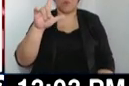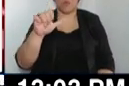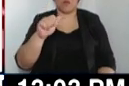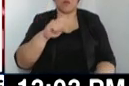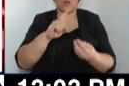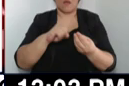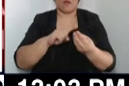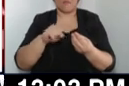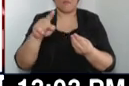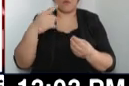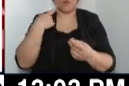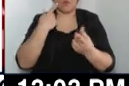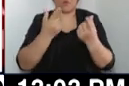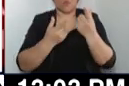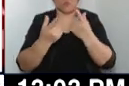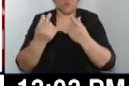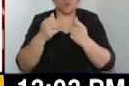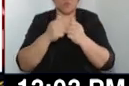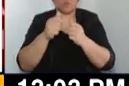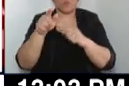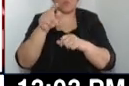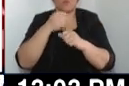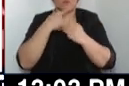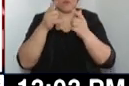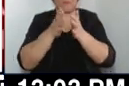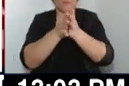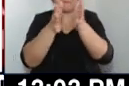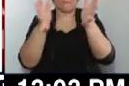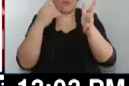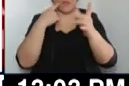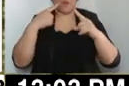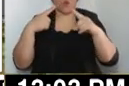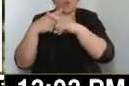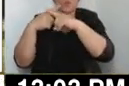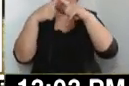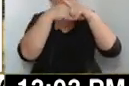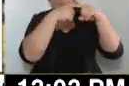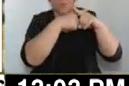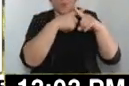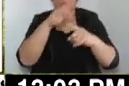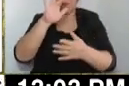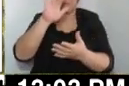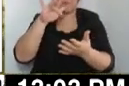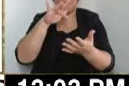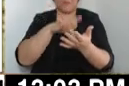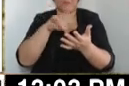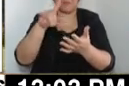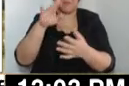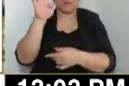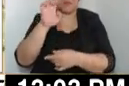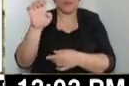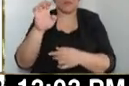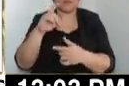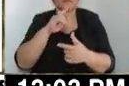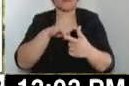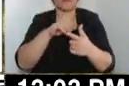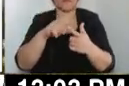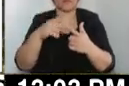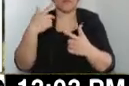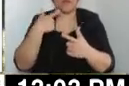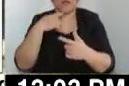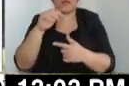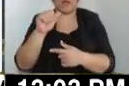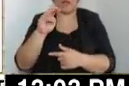retaliation, raising the prospects of a wider conflict in the Middle East. Hezbollah is allied with Hamas, who are currently at war